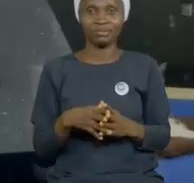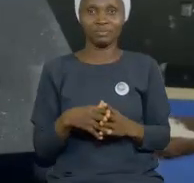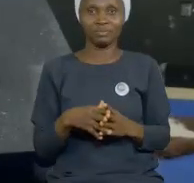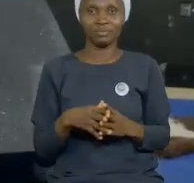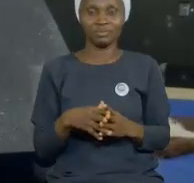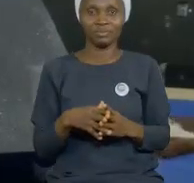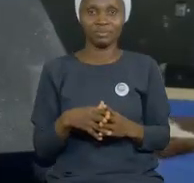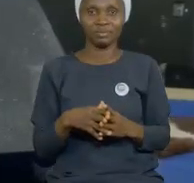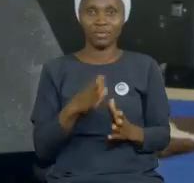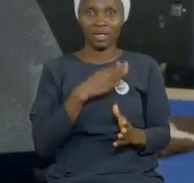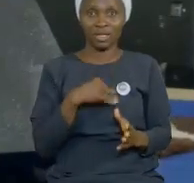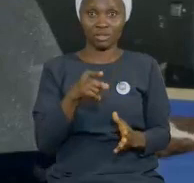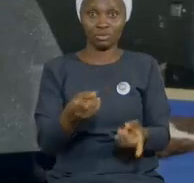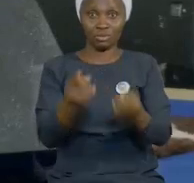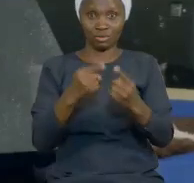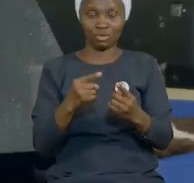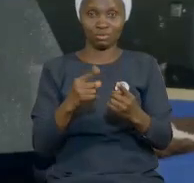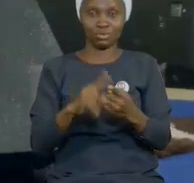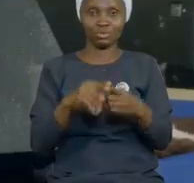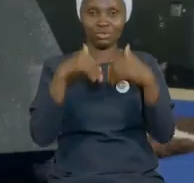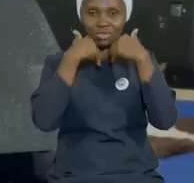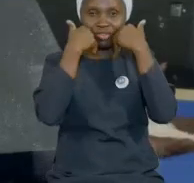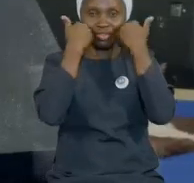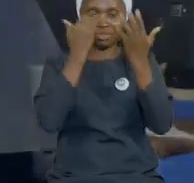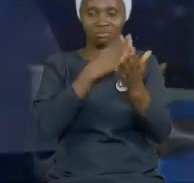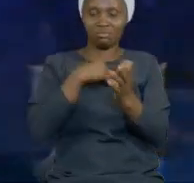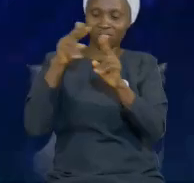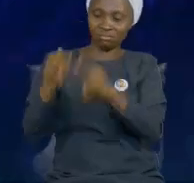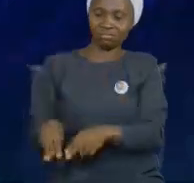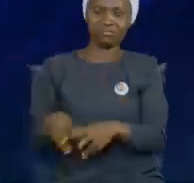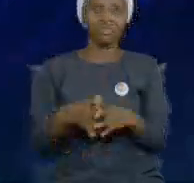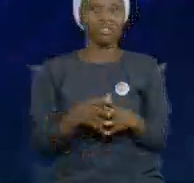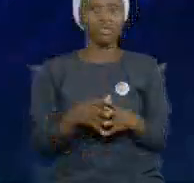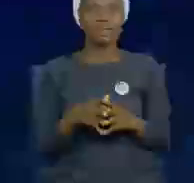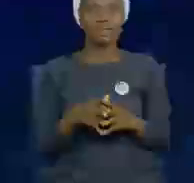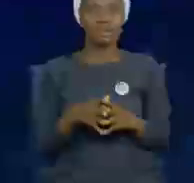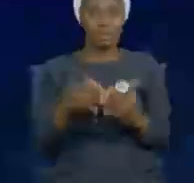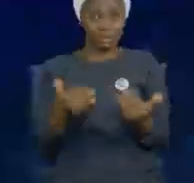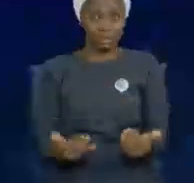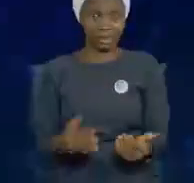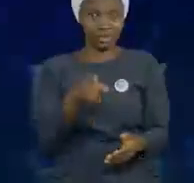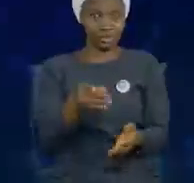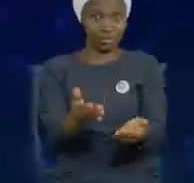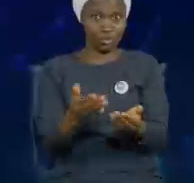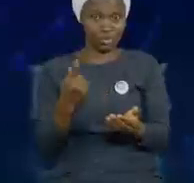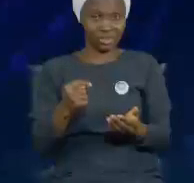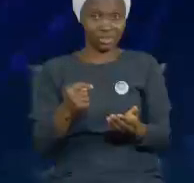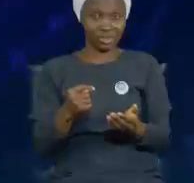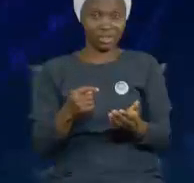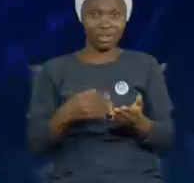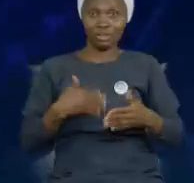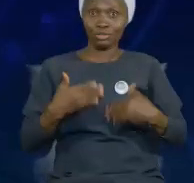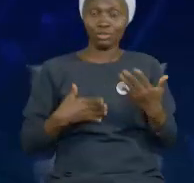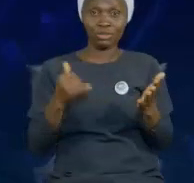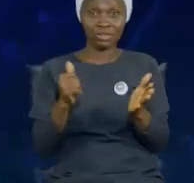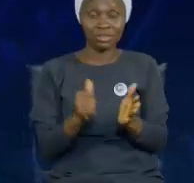And you come to shame and degradation. But now you want the joy that is not stained